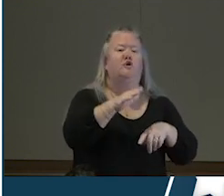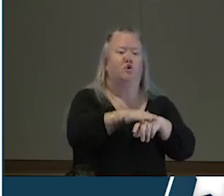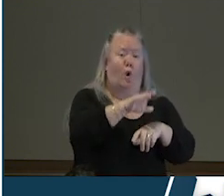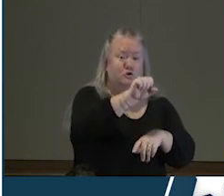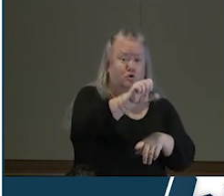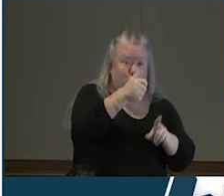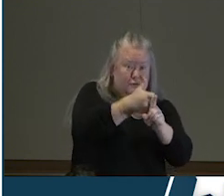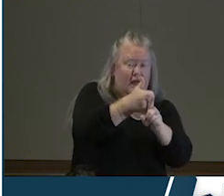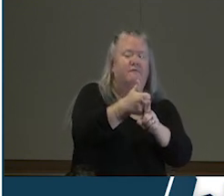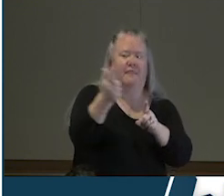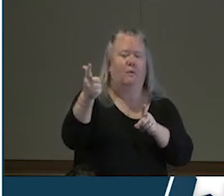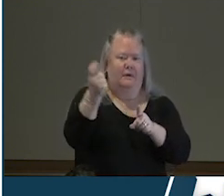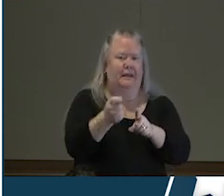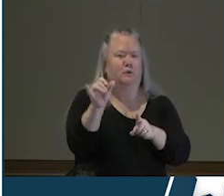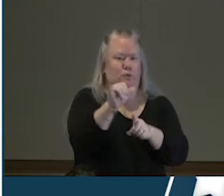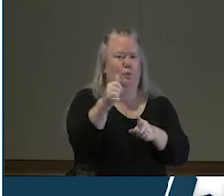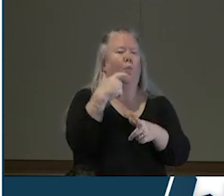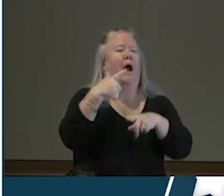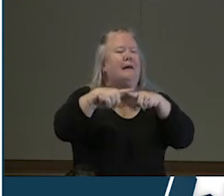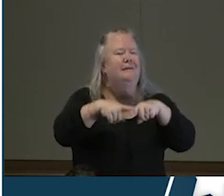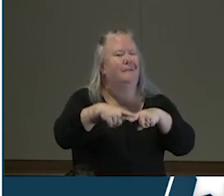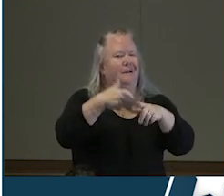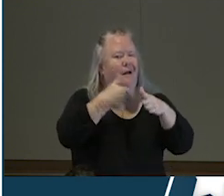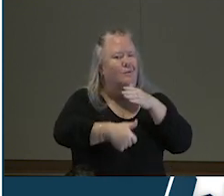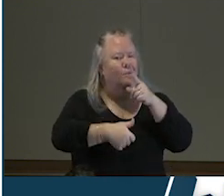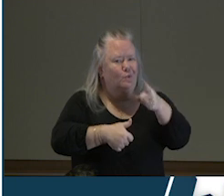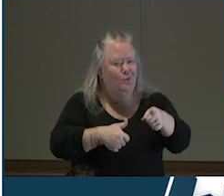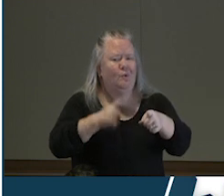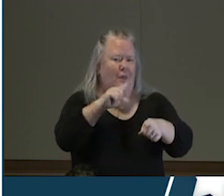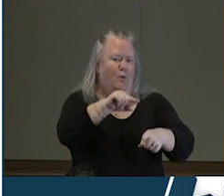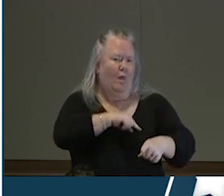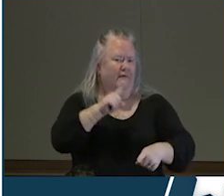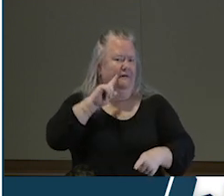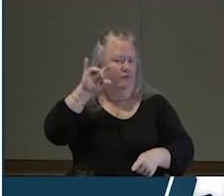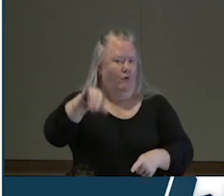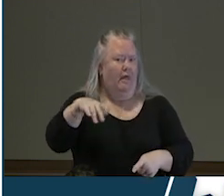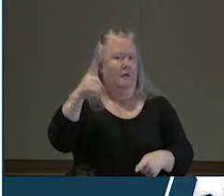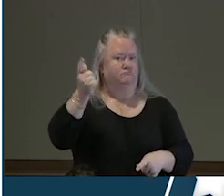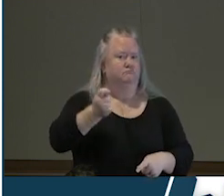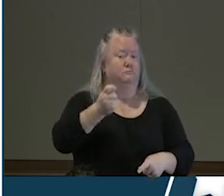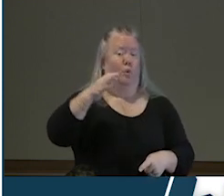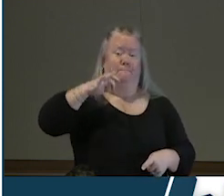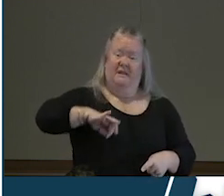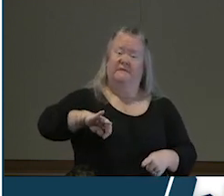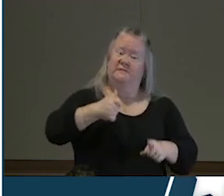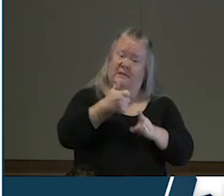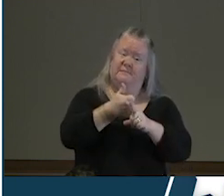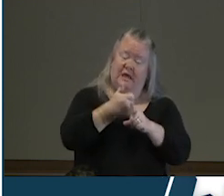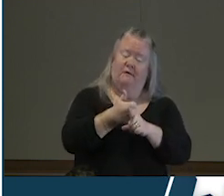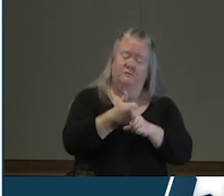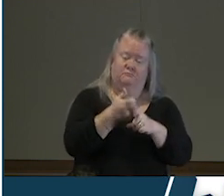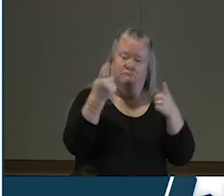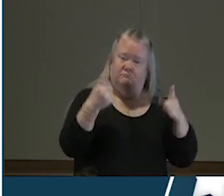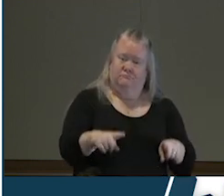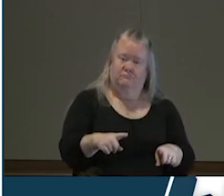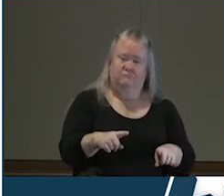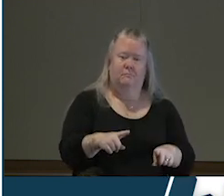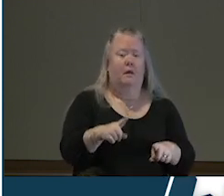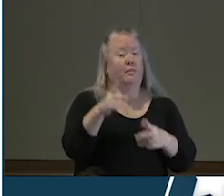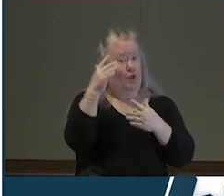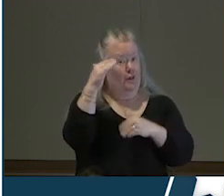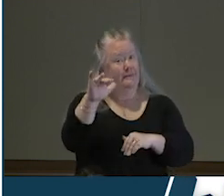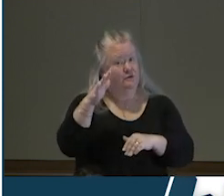Social Security. As a dependent of you, that's where they're going to qualify for that. So those benefits end up coming in, and there's limits